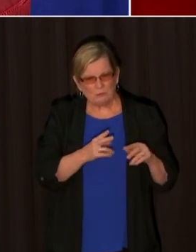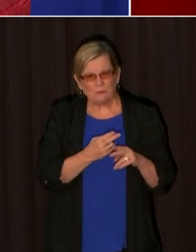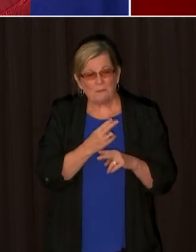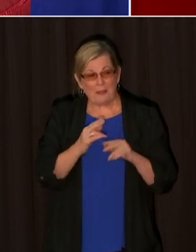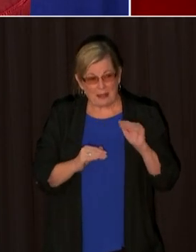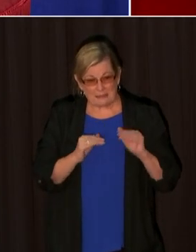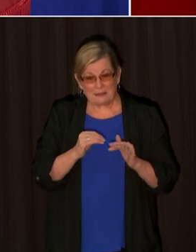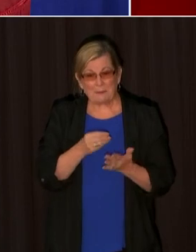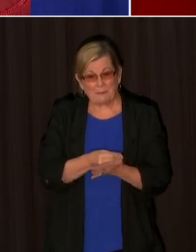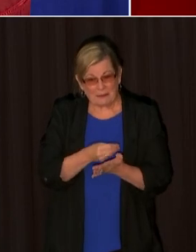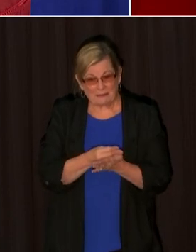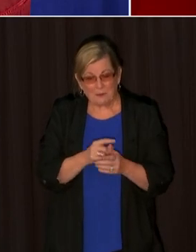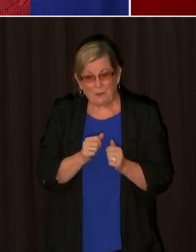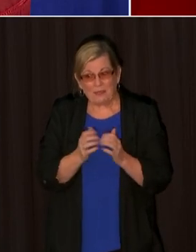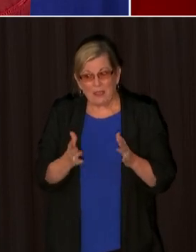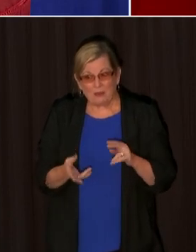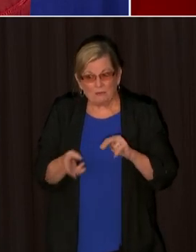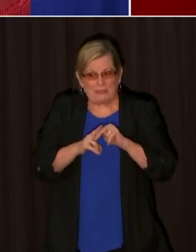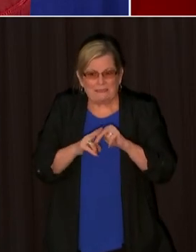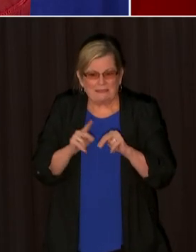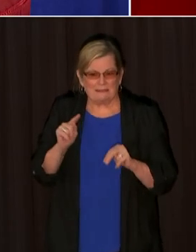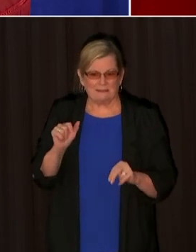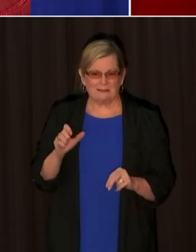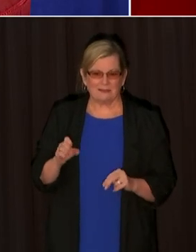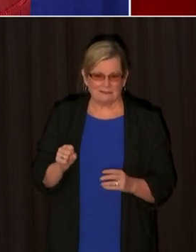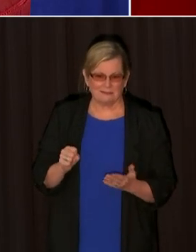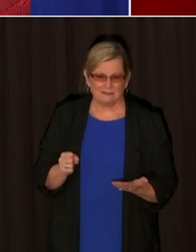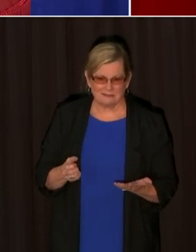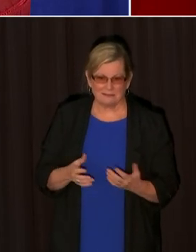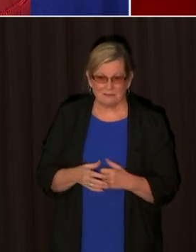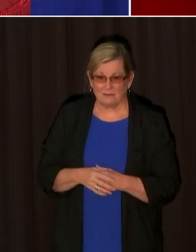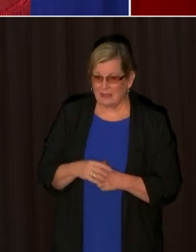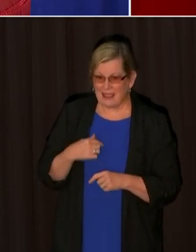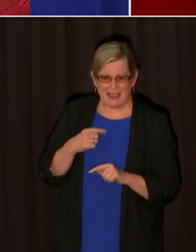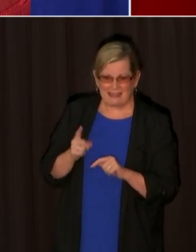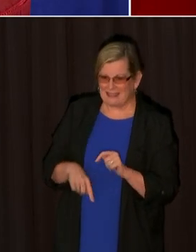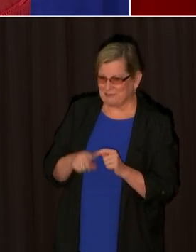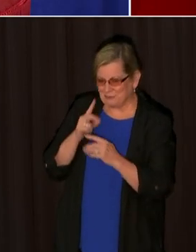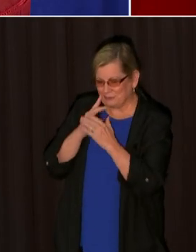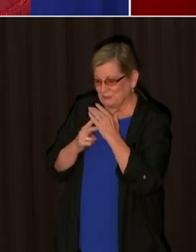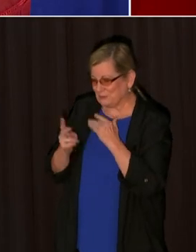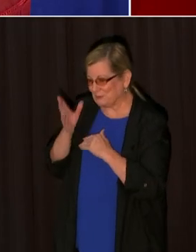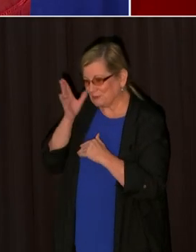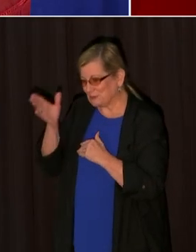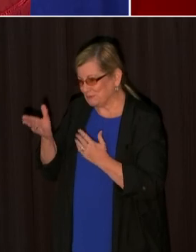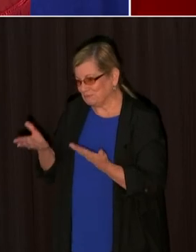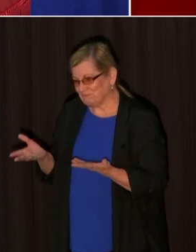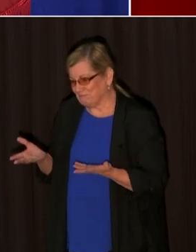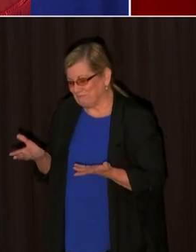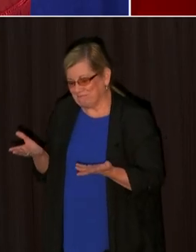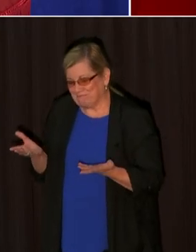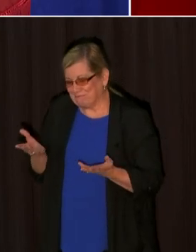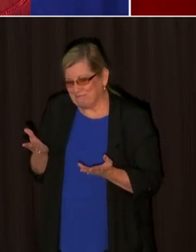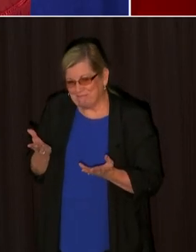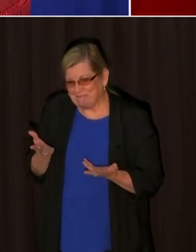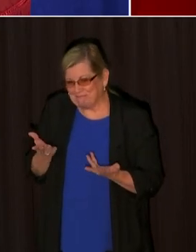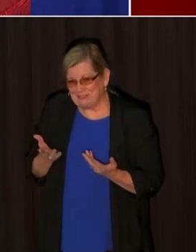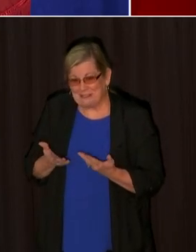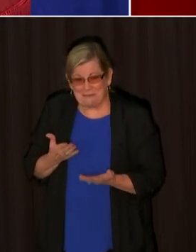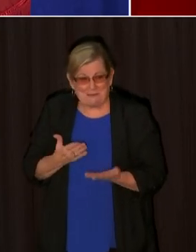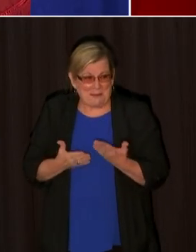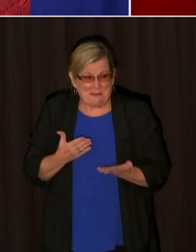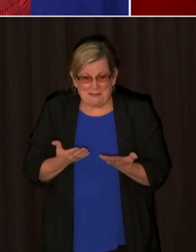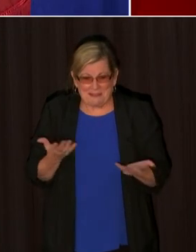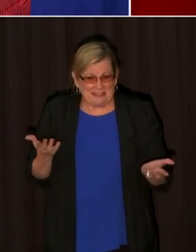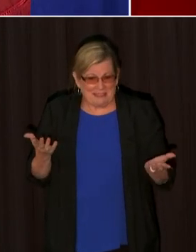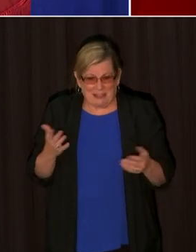that. I also know that I can't see the future. And upcoming, maybe as early as August